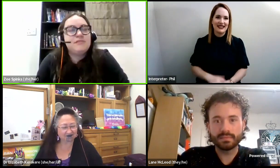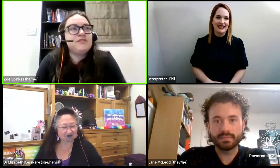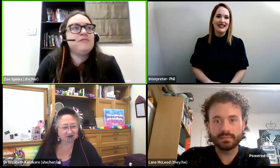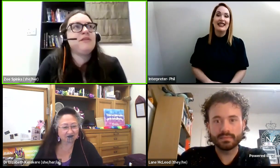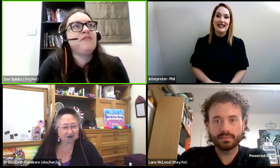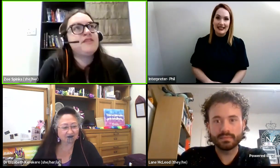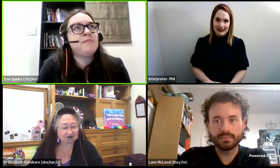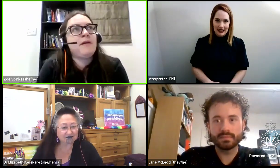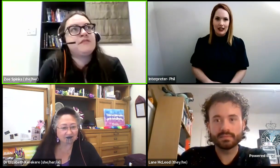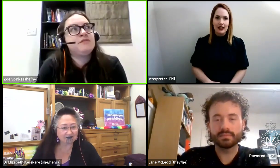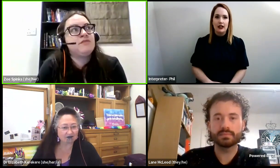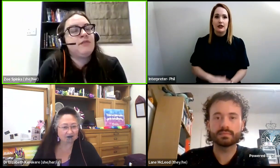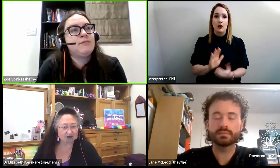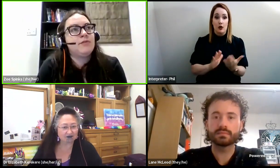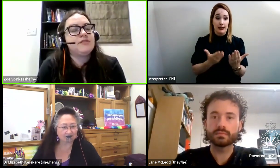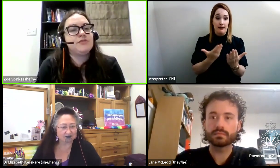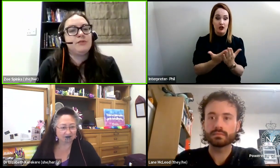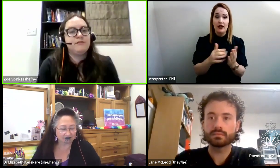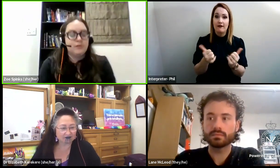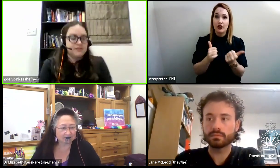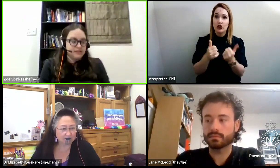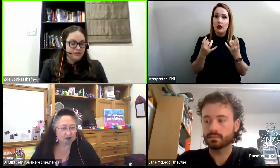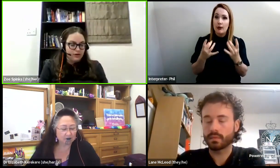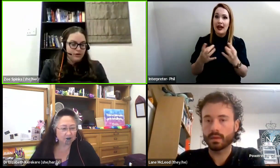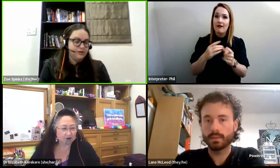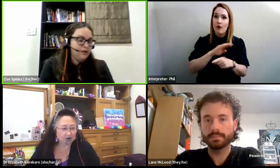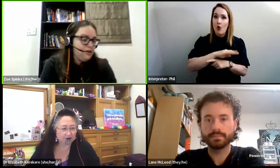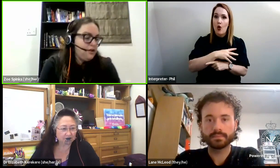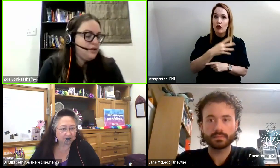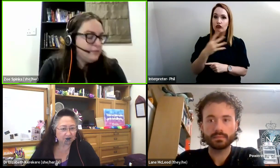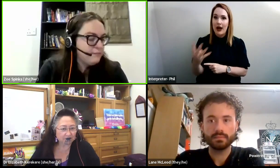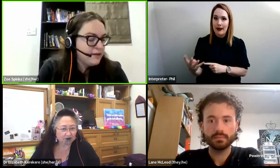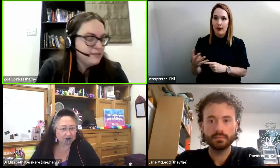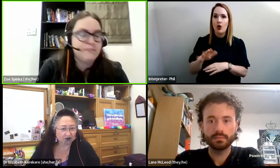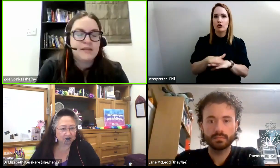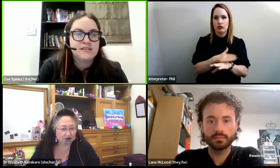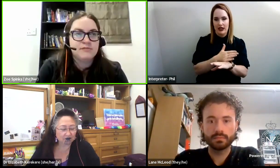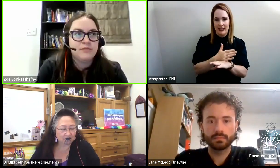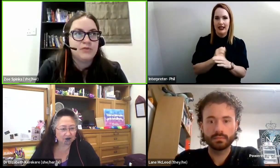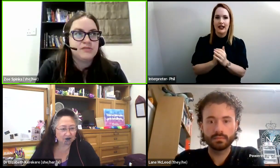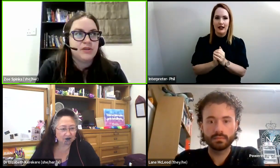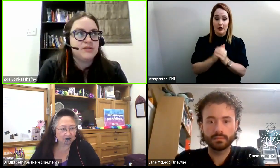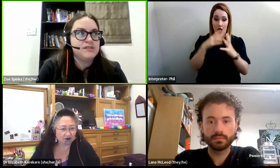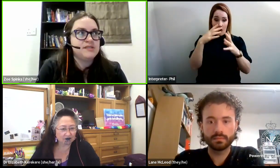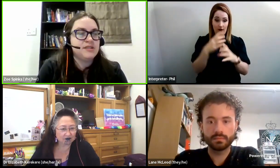the submission, we've actually prepared a submission to the Rainbow Greens, so we're focusing on the big things that we're focusing on is